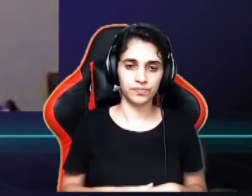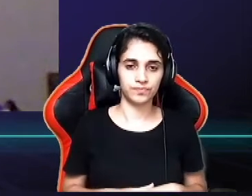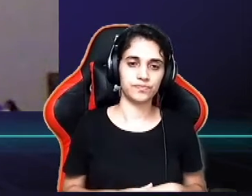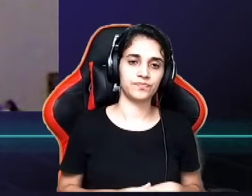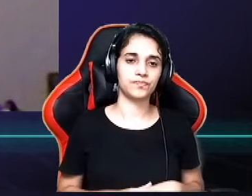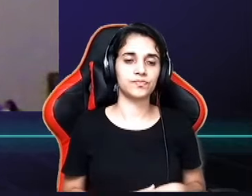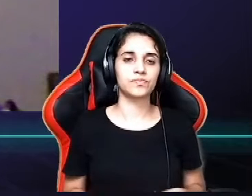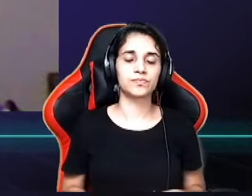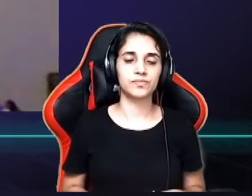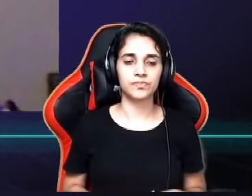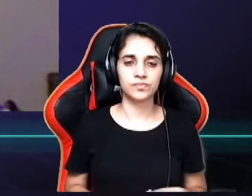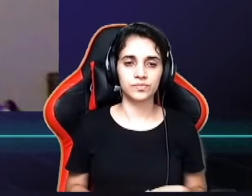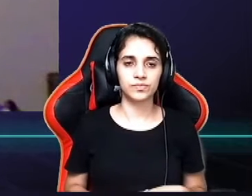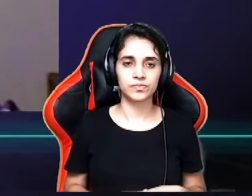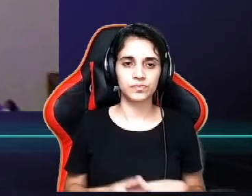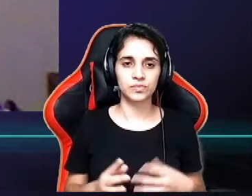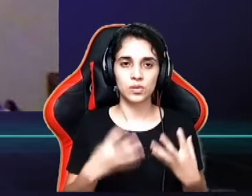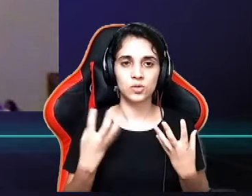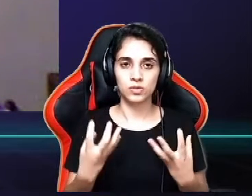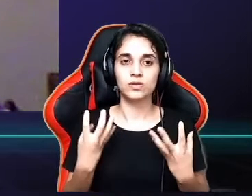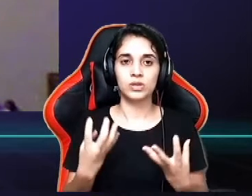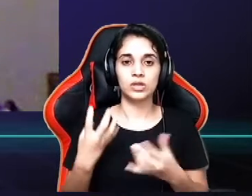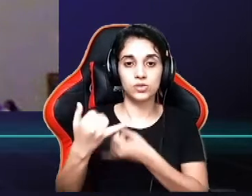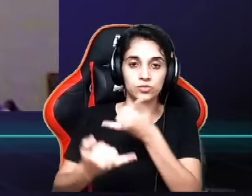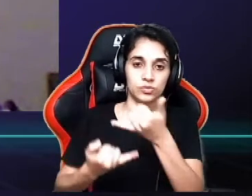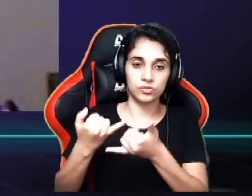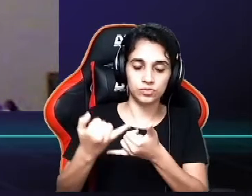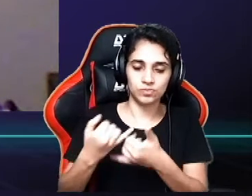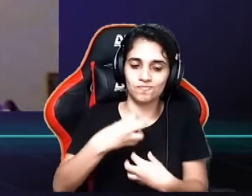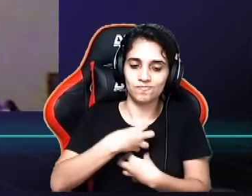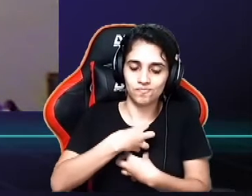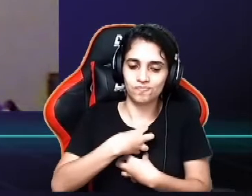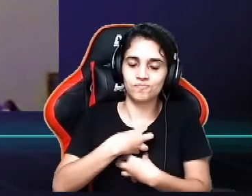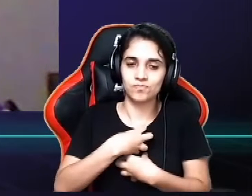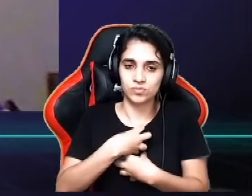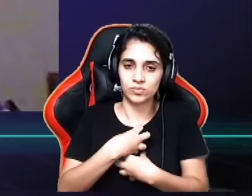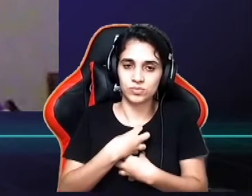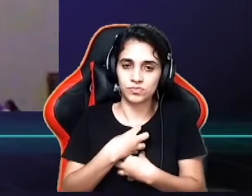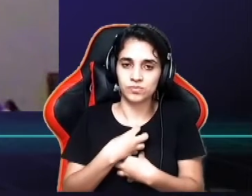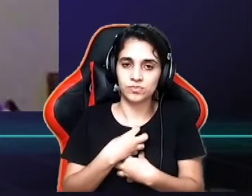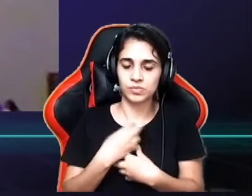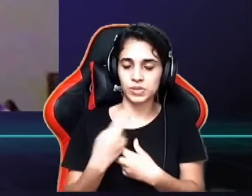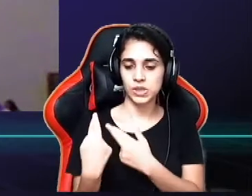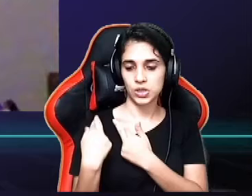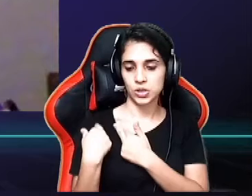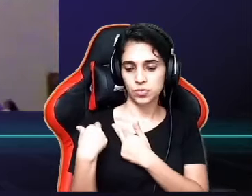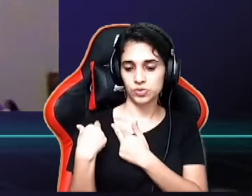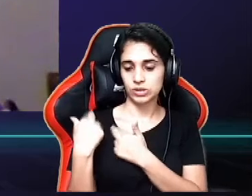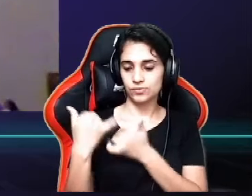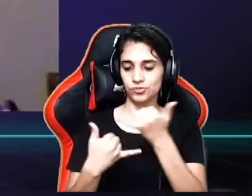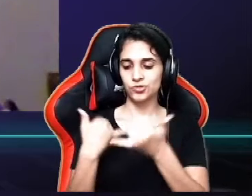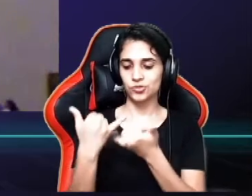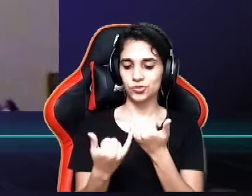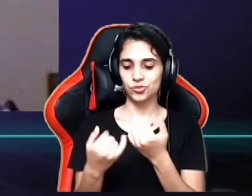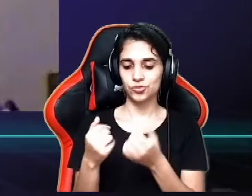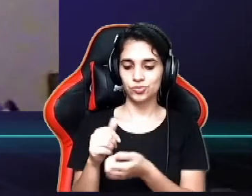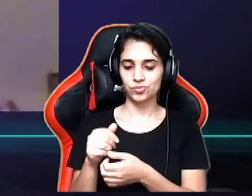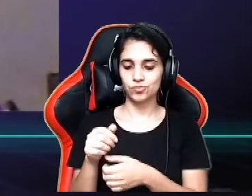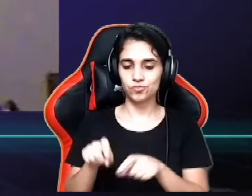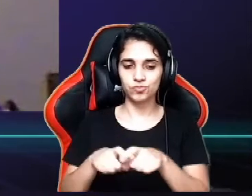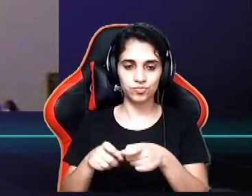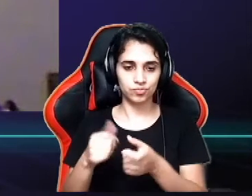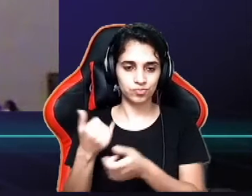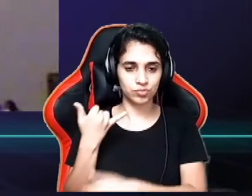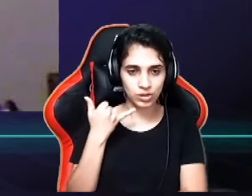And we also intend to get players to feel that they own their own